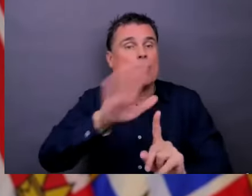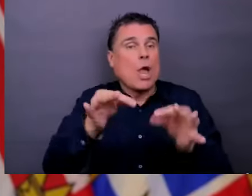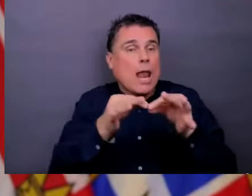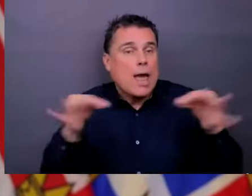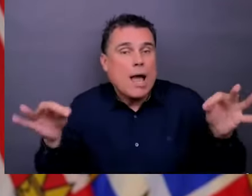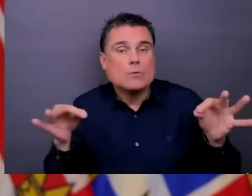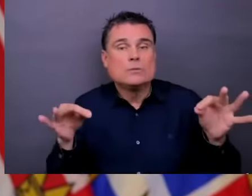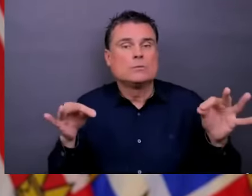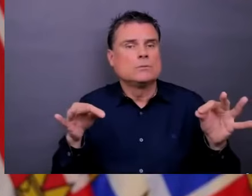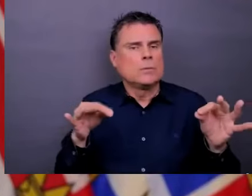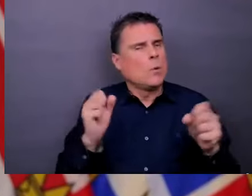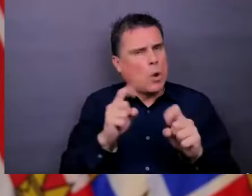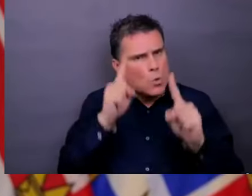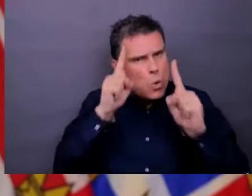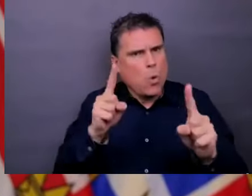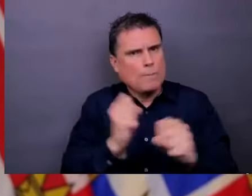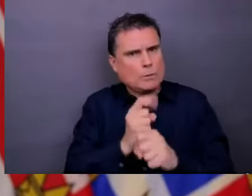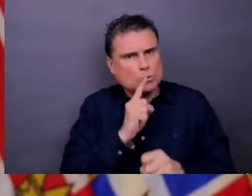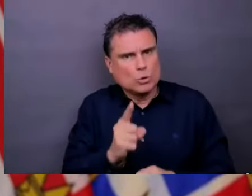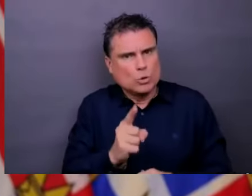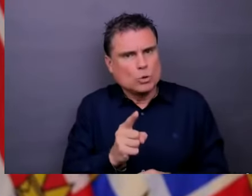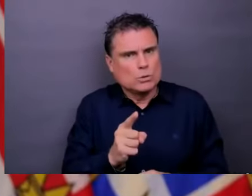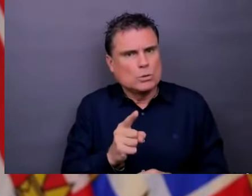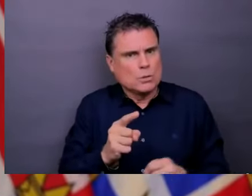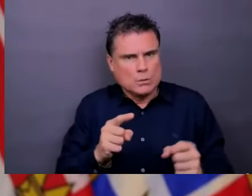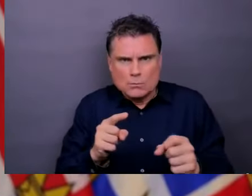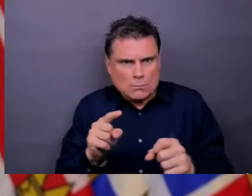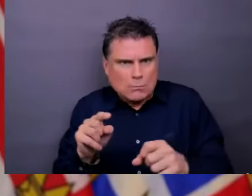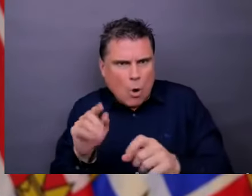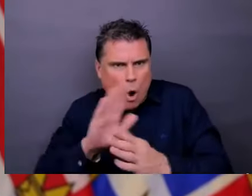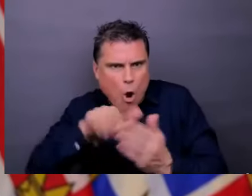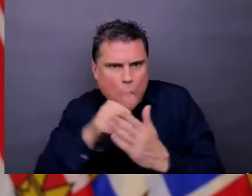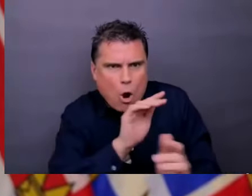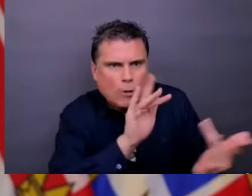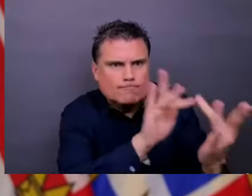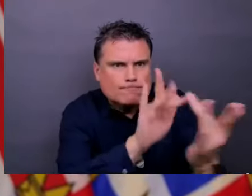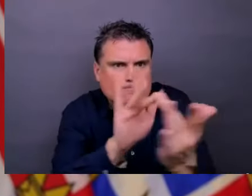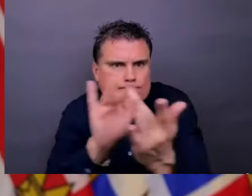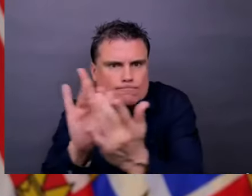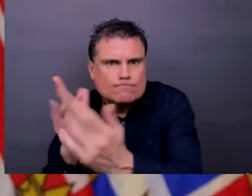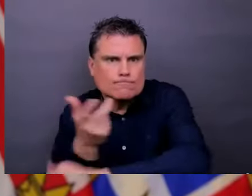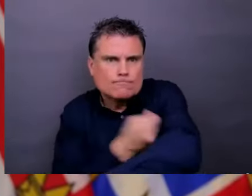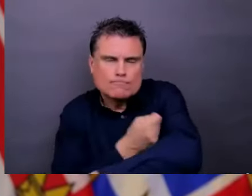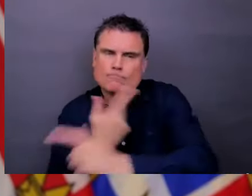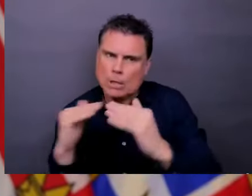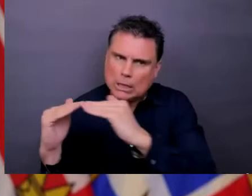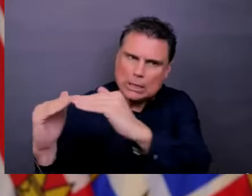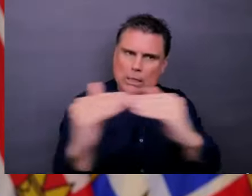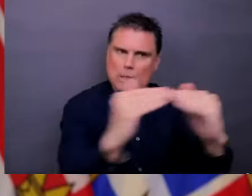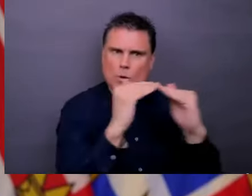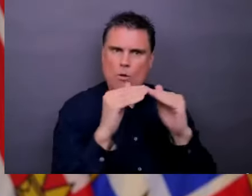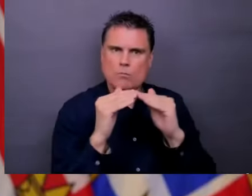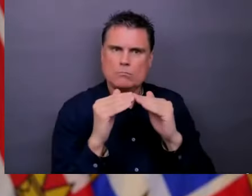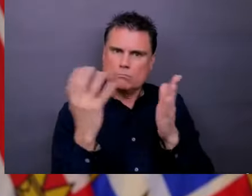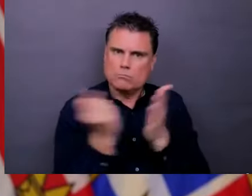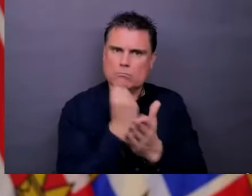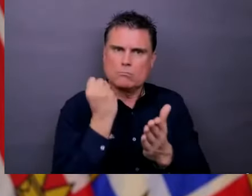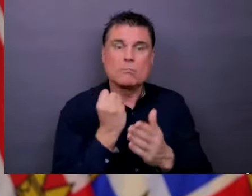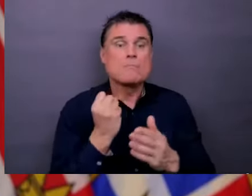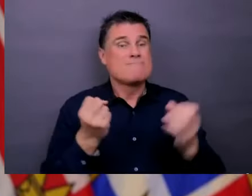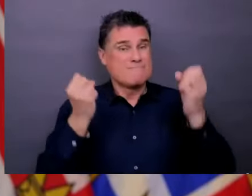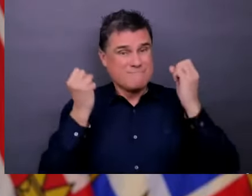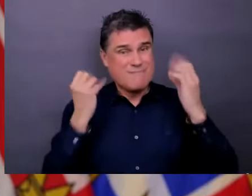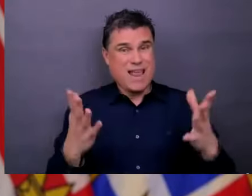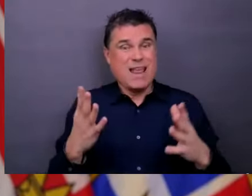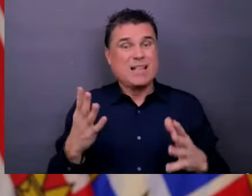look at some of the populations we're talking about, some of the people we're talking about, many of them work in our healthcare system, our care